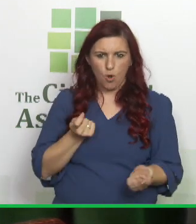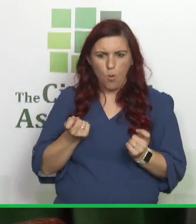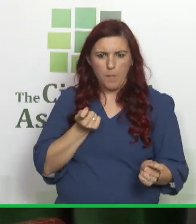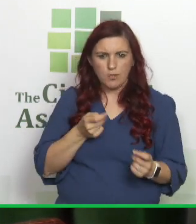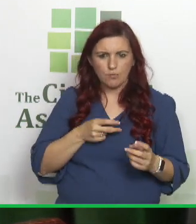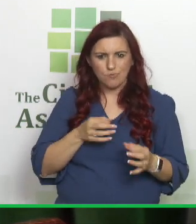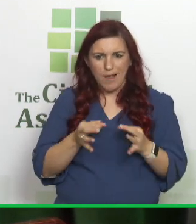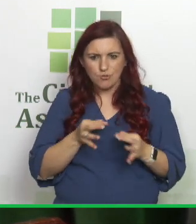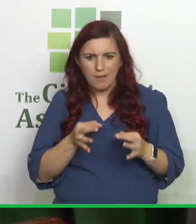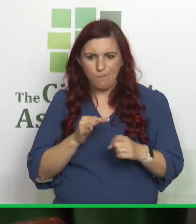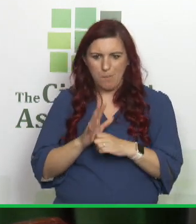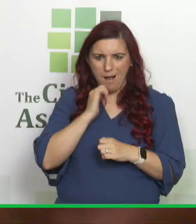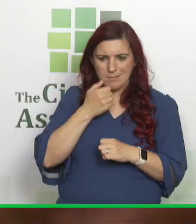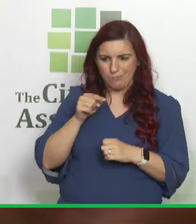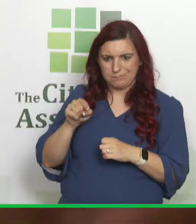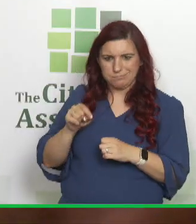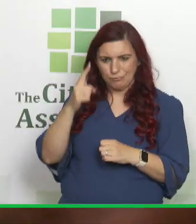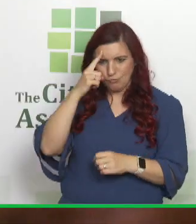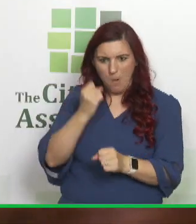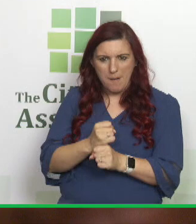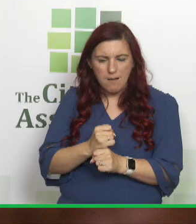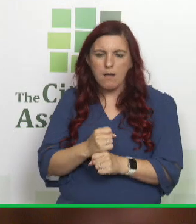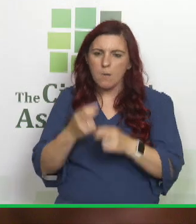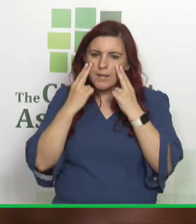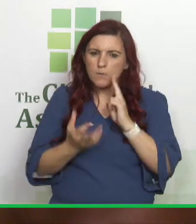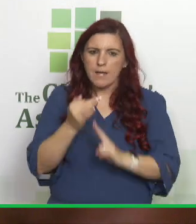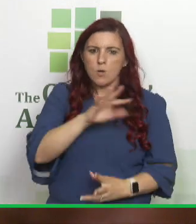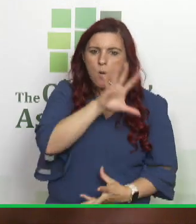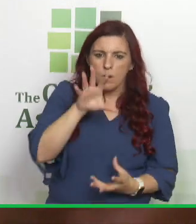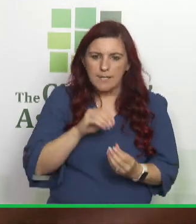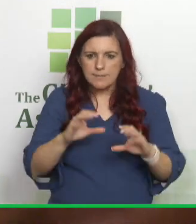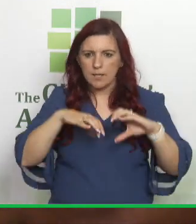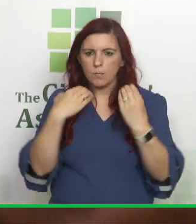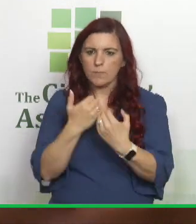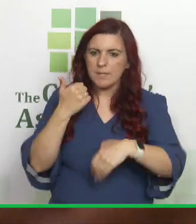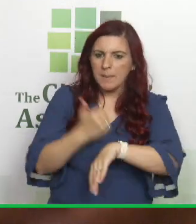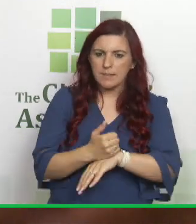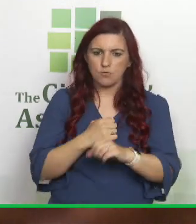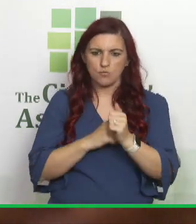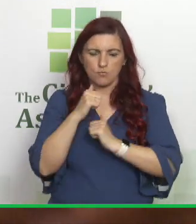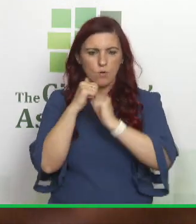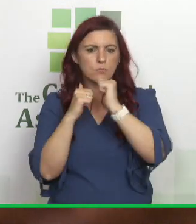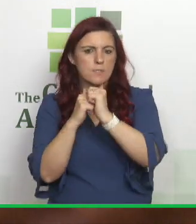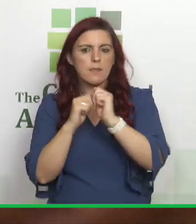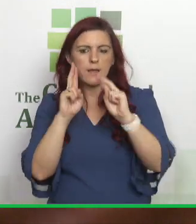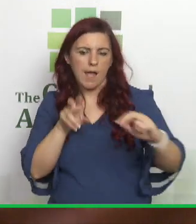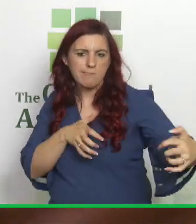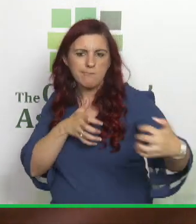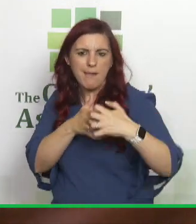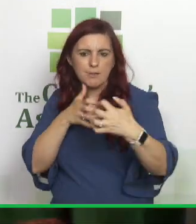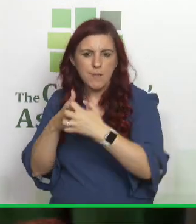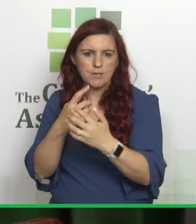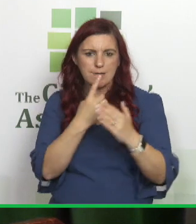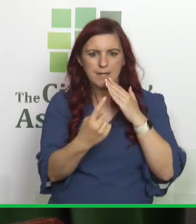the context of trauma. We need to find a holistic, community-based structure which can meet the individual needs of a person